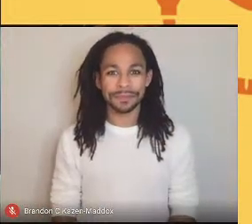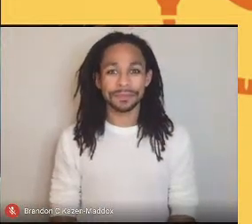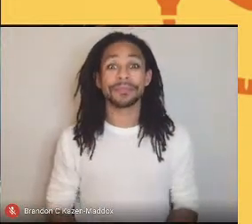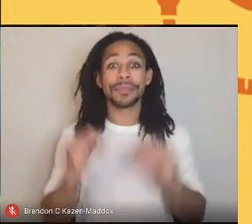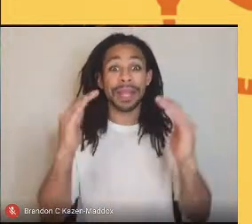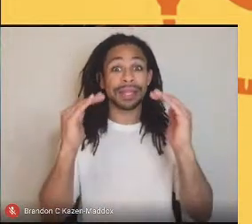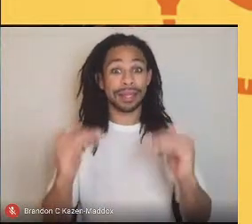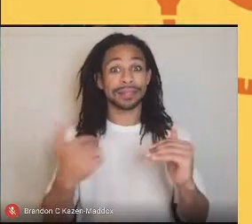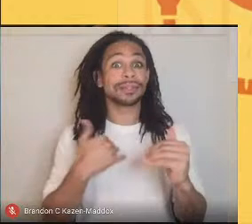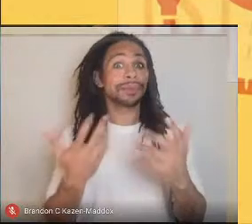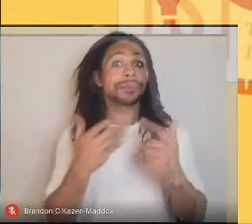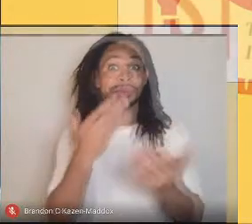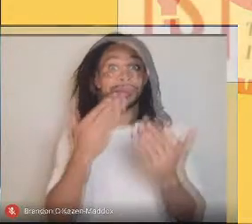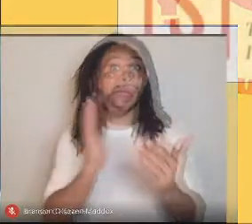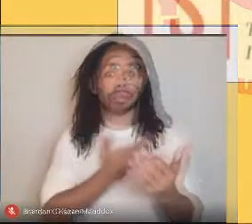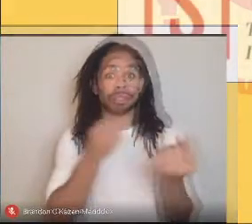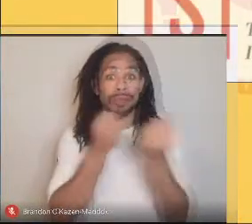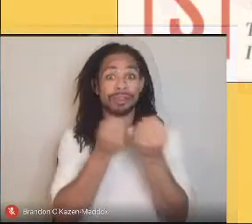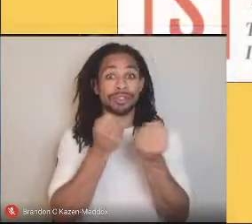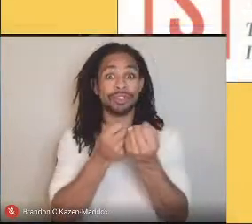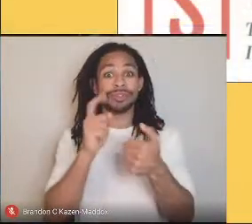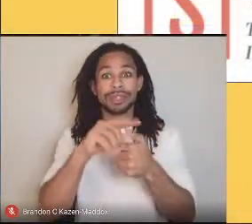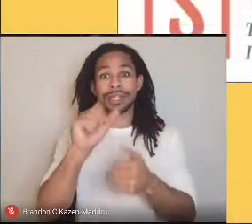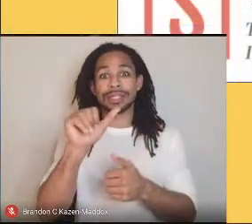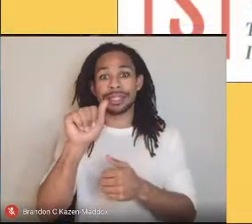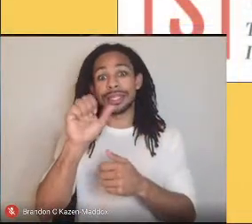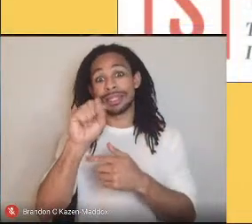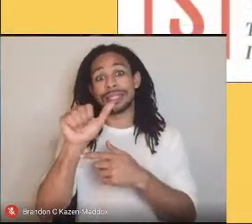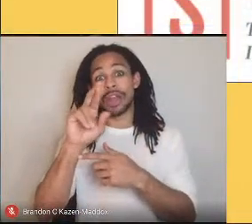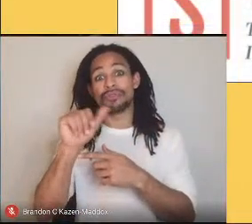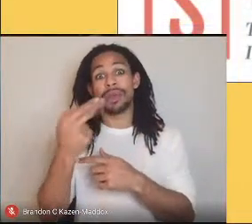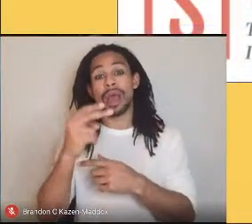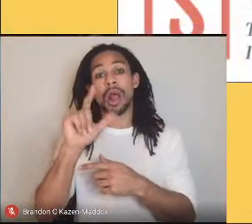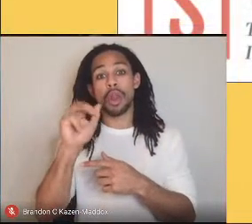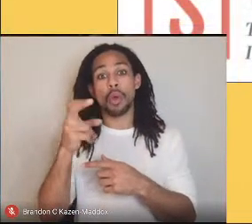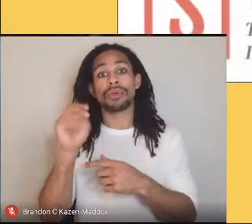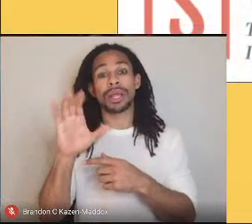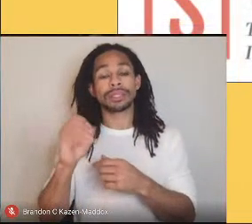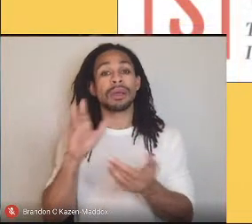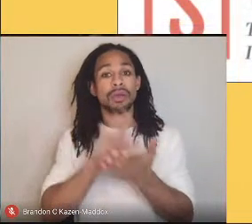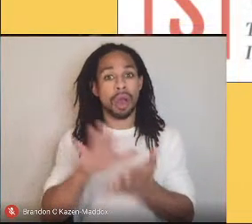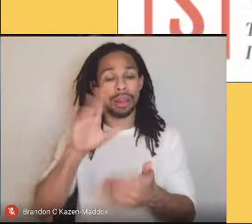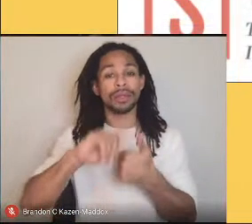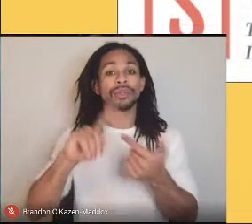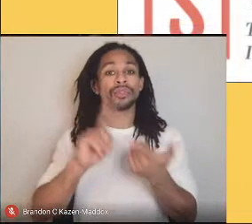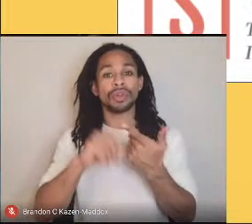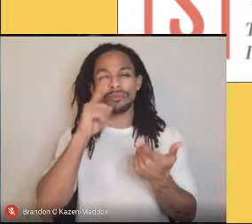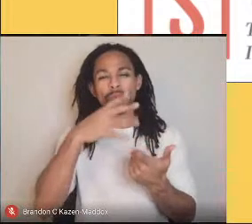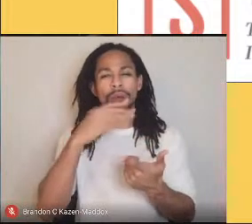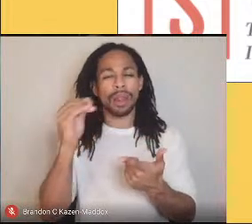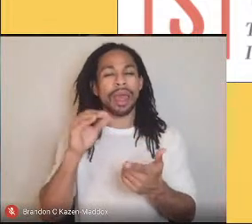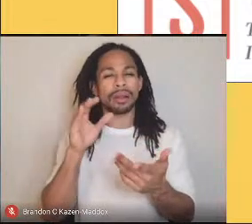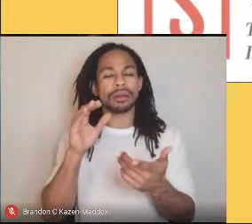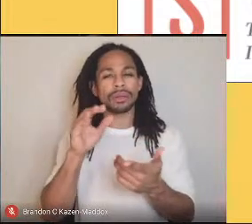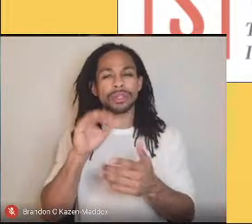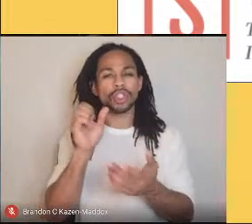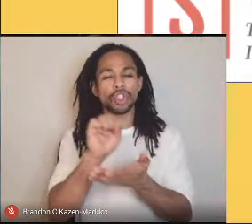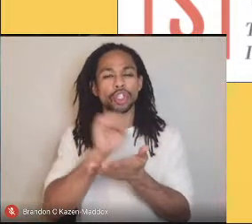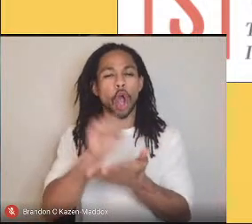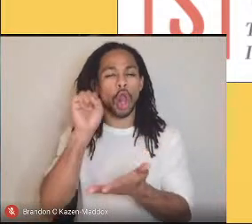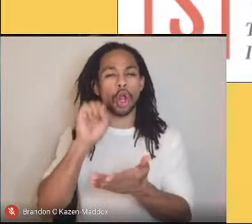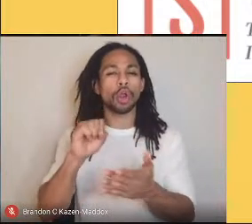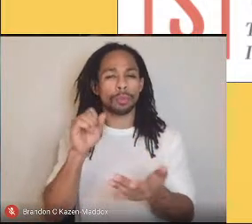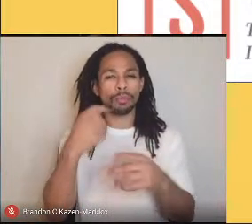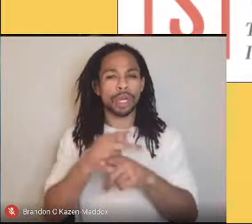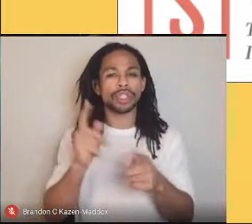Next, I would like to thank our sponsors, Sarah Lawrence College and the Sarahs, Fool and Scholar Productions, Fable and Folly,